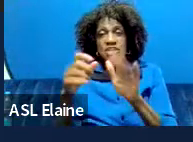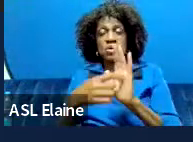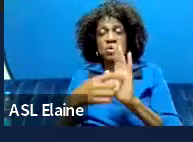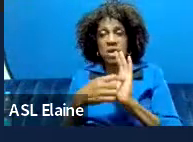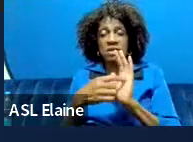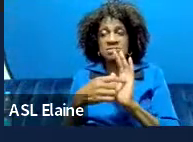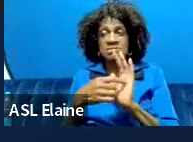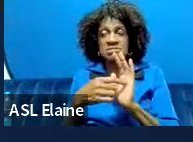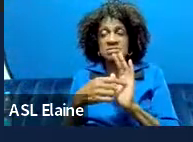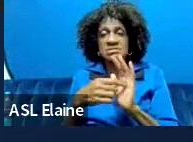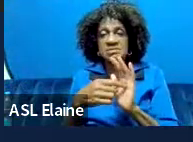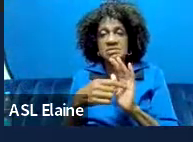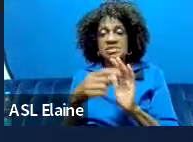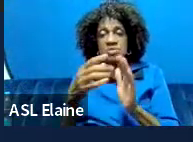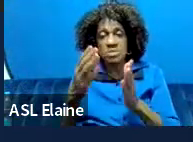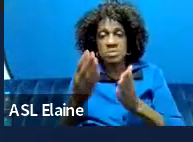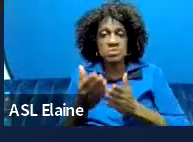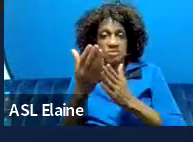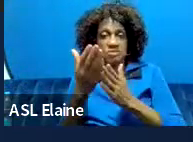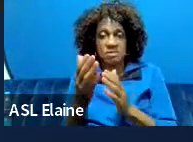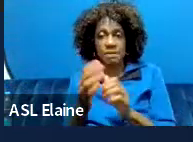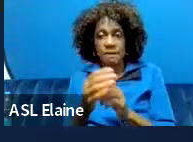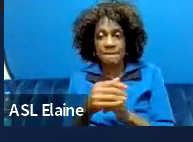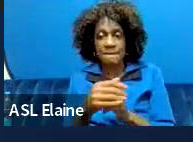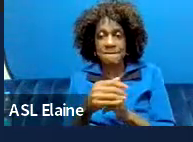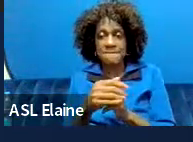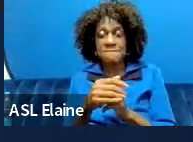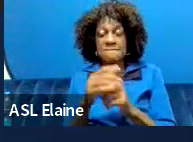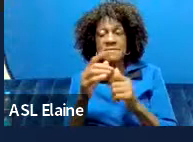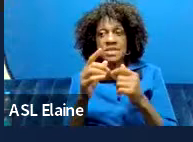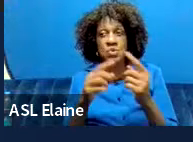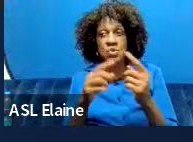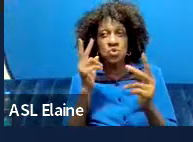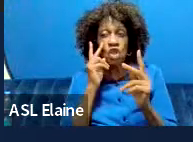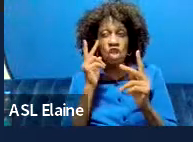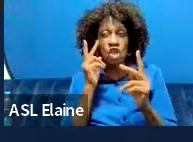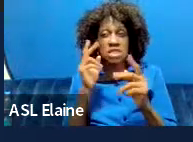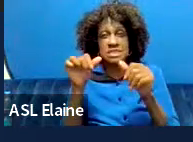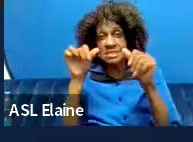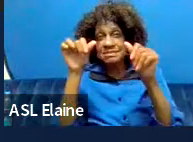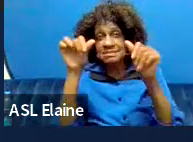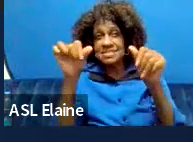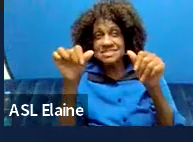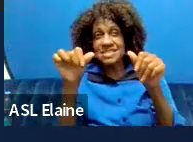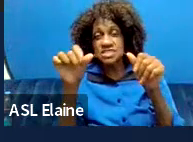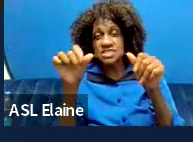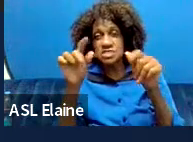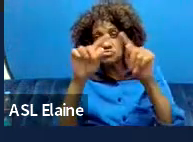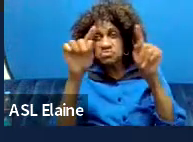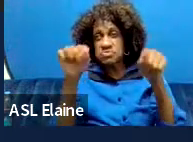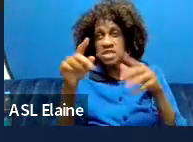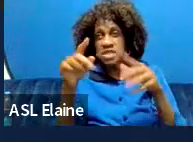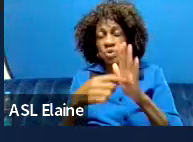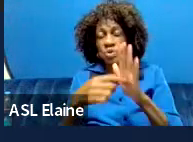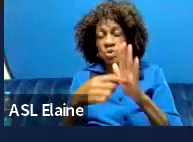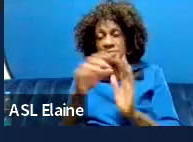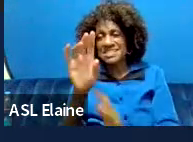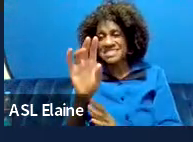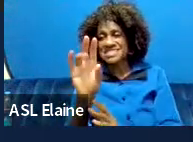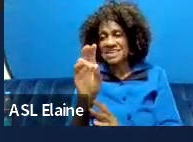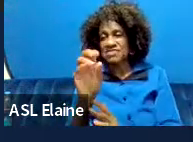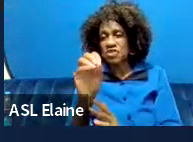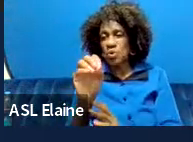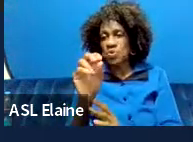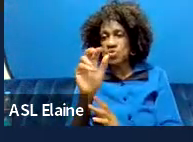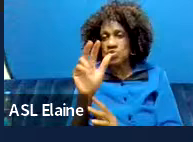elements to be provided. Now, when we look at outdoor signage, the requirements in 7035